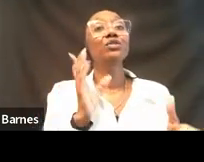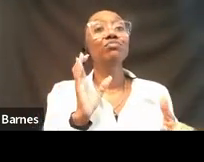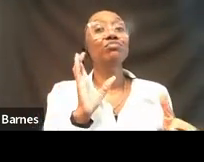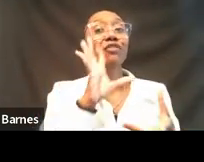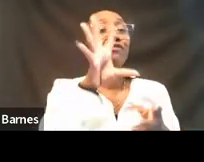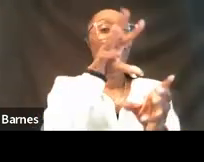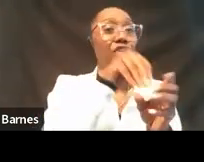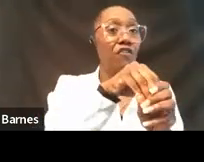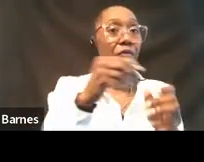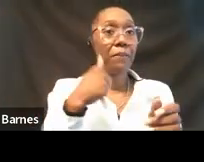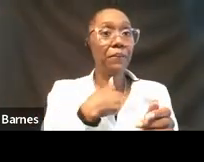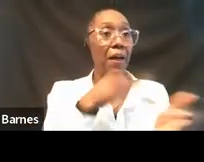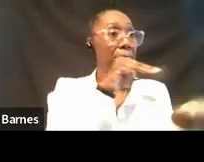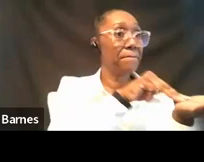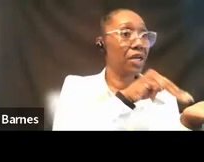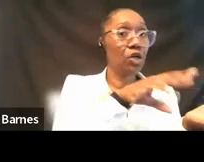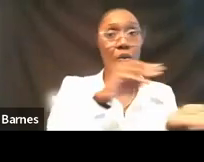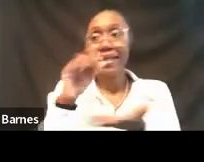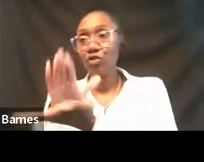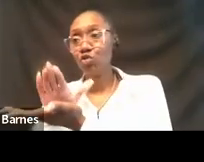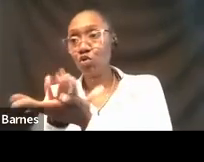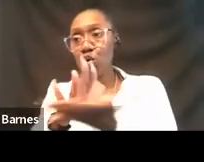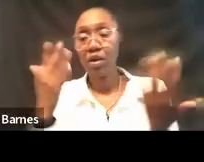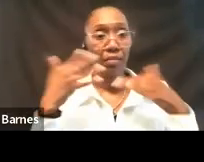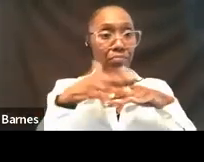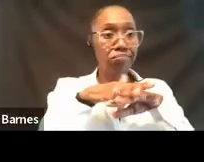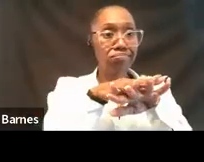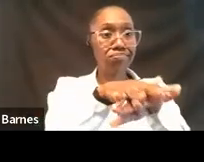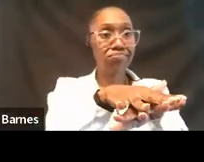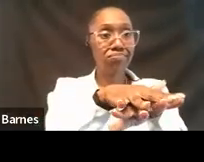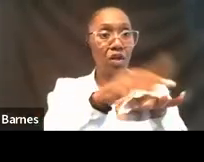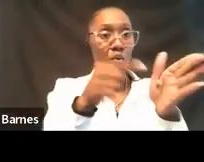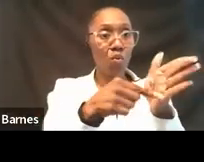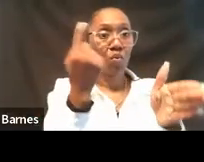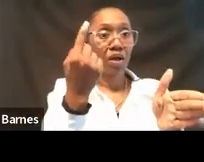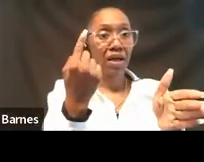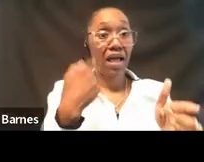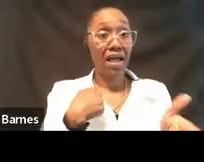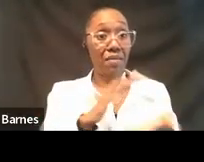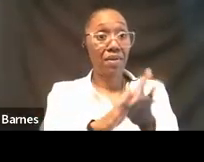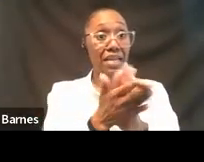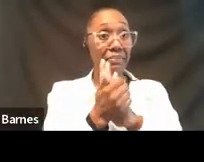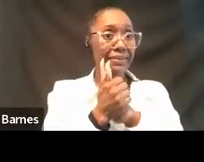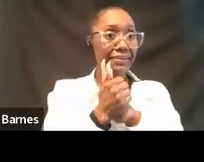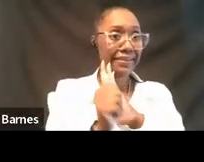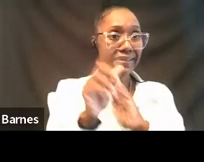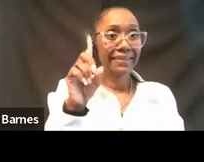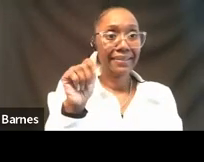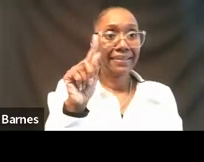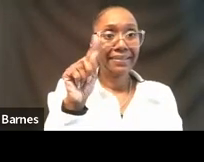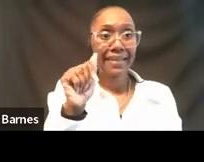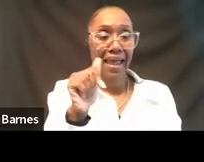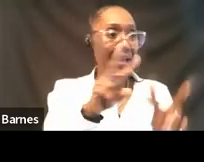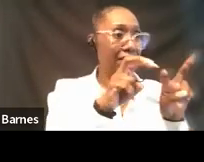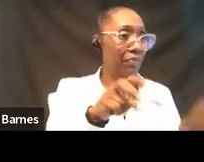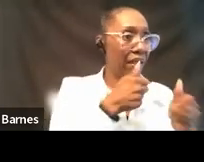based training into one body. And guess what it produced? I became skilled in data analysis and tracking trends at